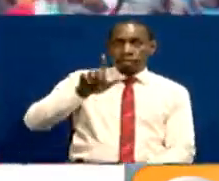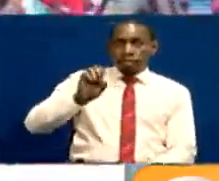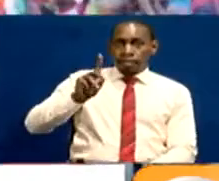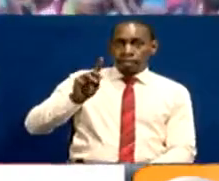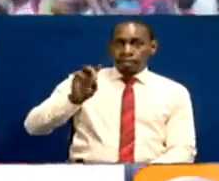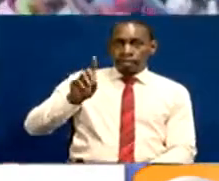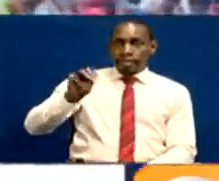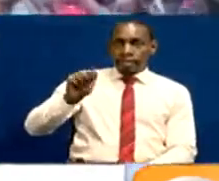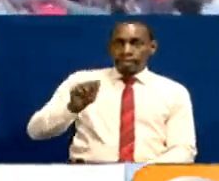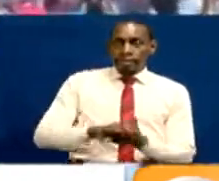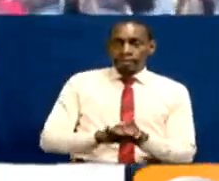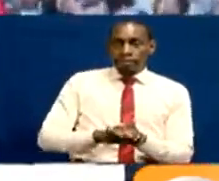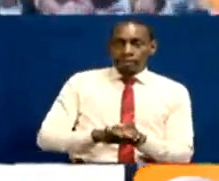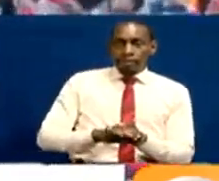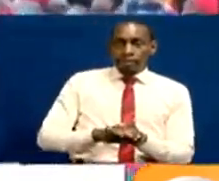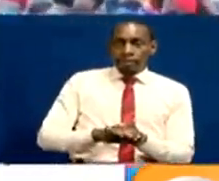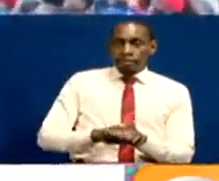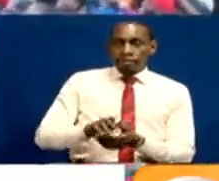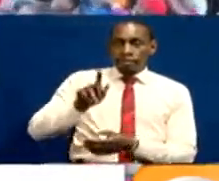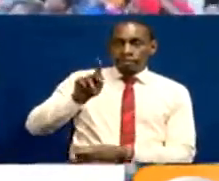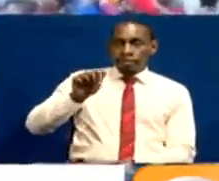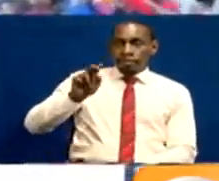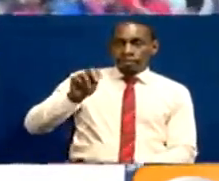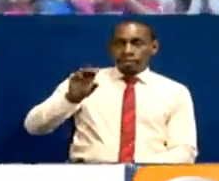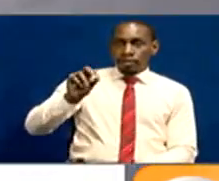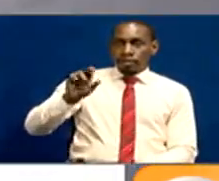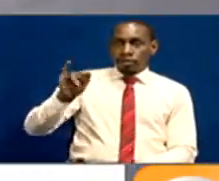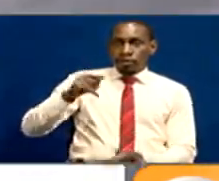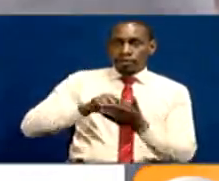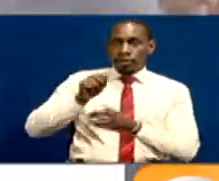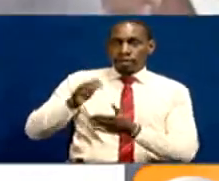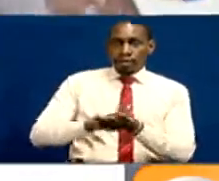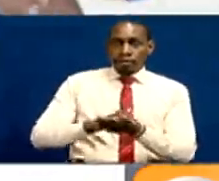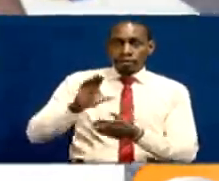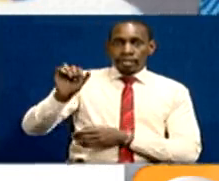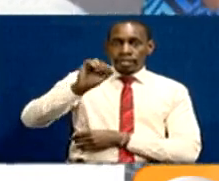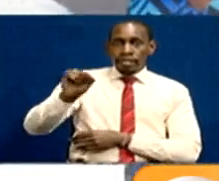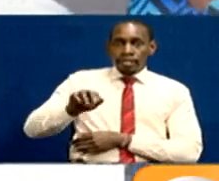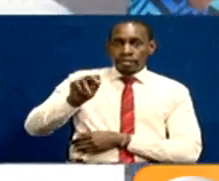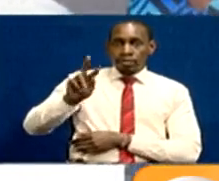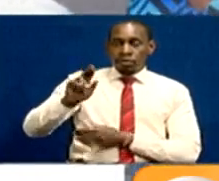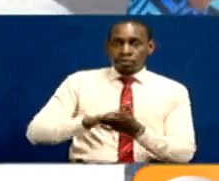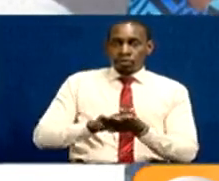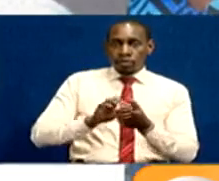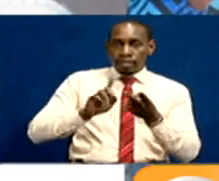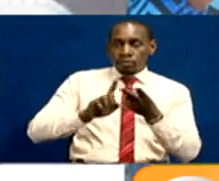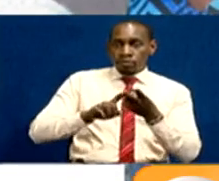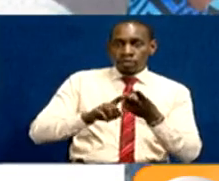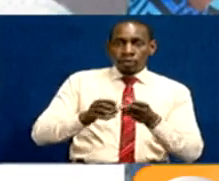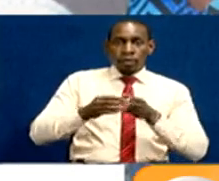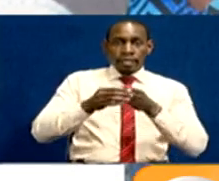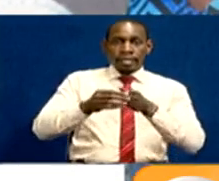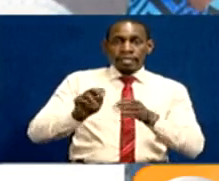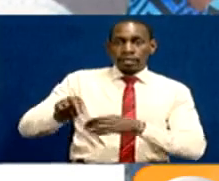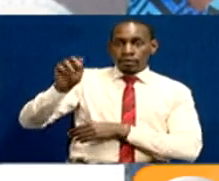Olekina, Moitalel Olekenta, Memusi Kanchori, among others. CS Ukuriatani and Faisal Abbas will